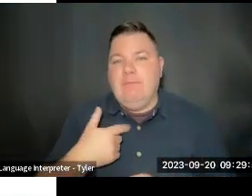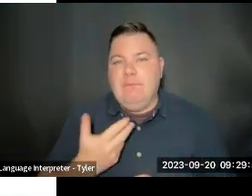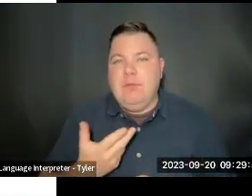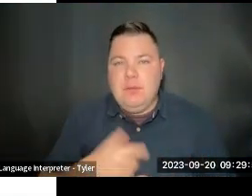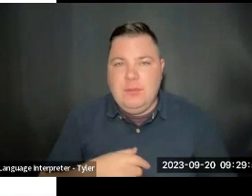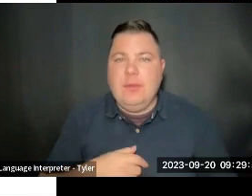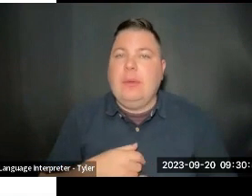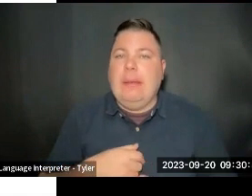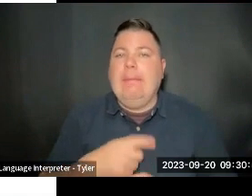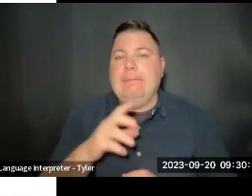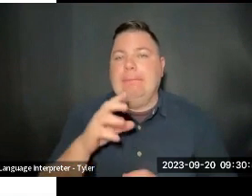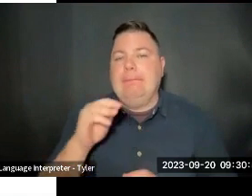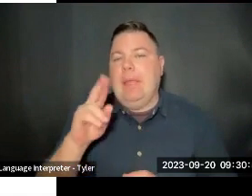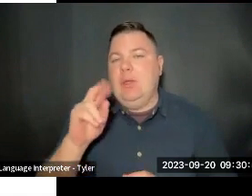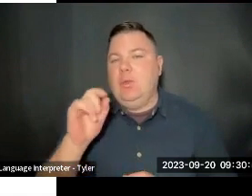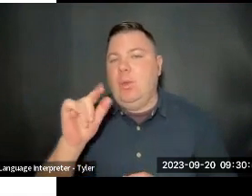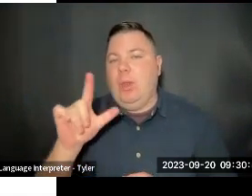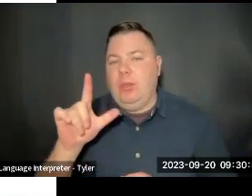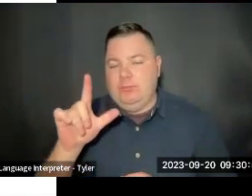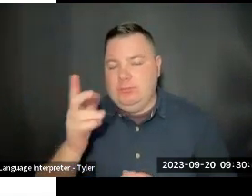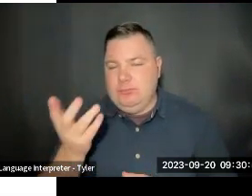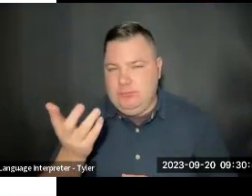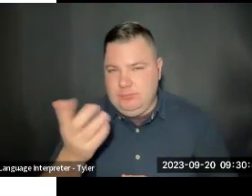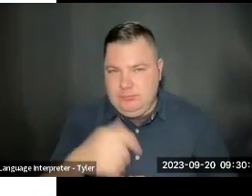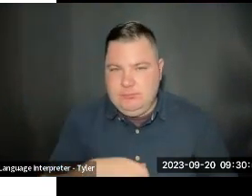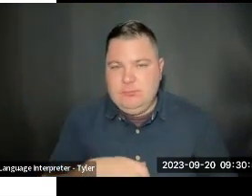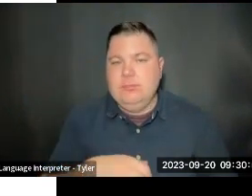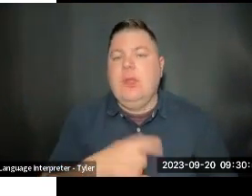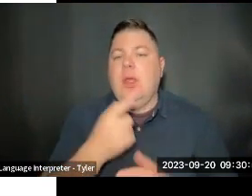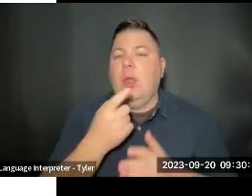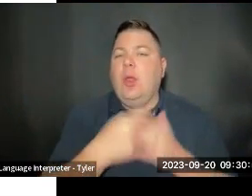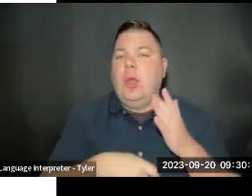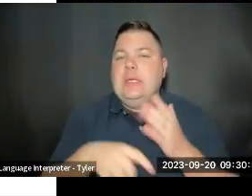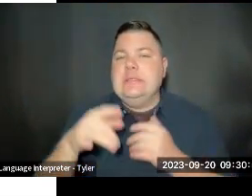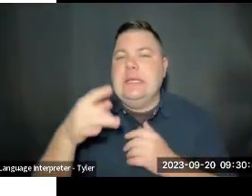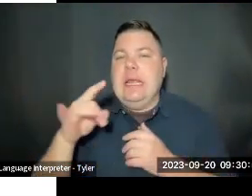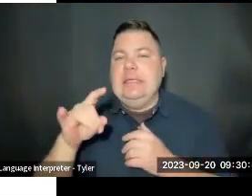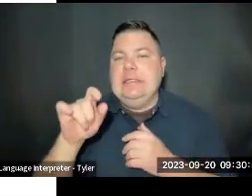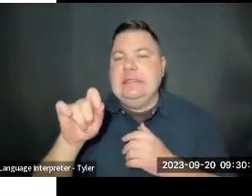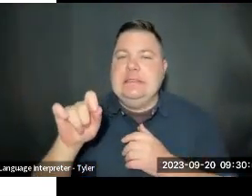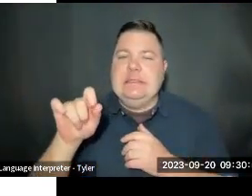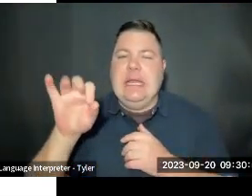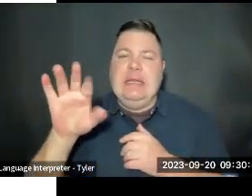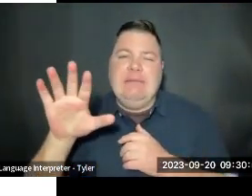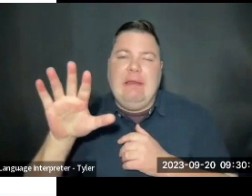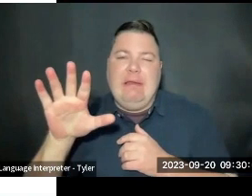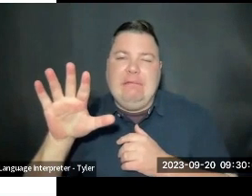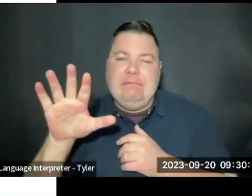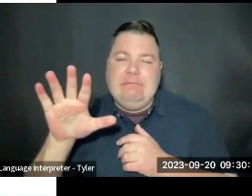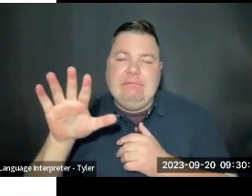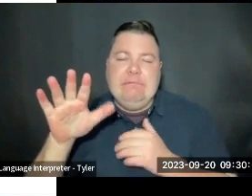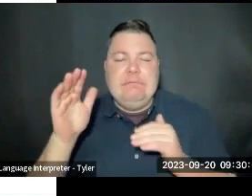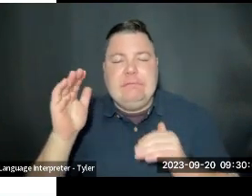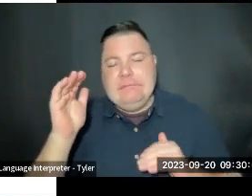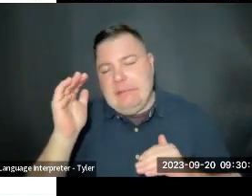participant manual. That manual has a cost of $18.95 up to